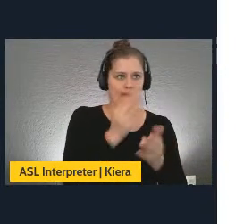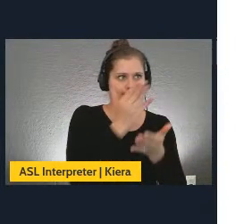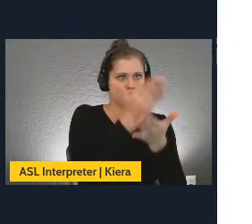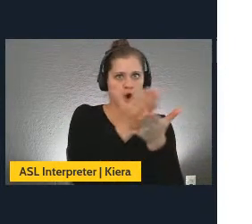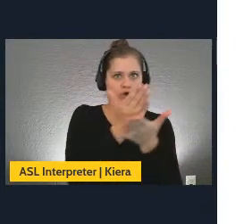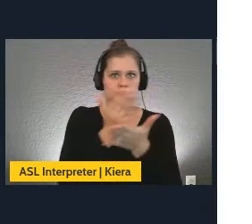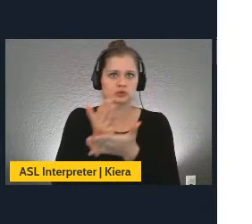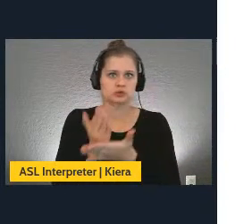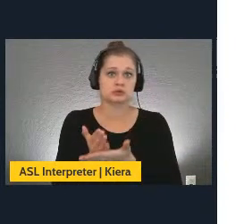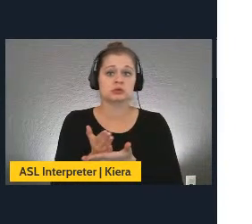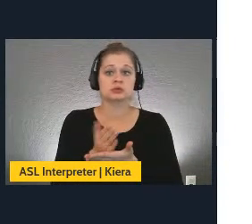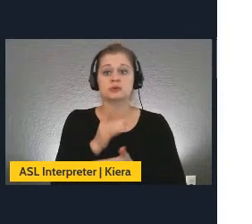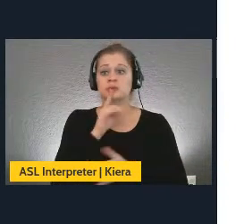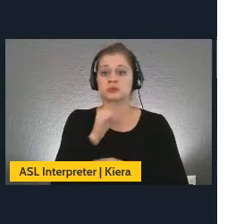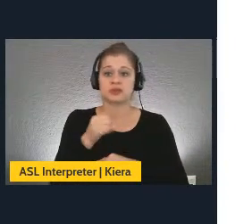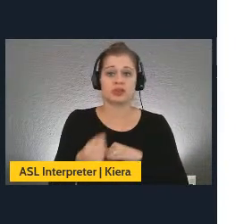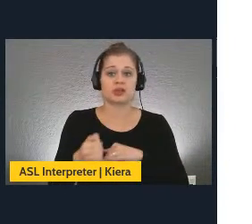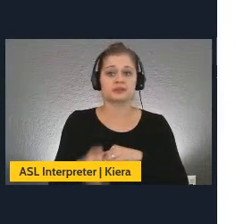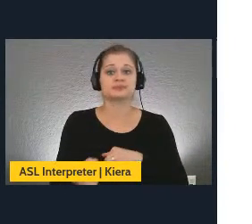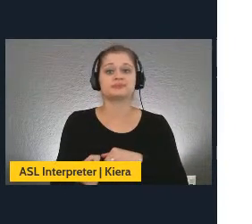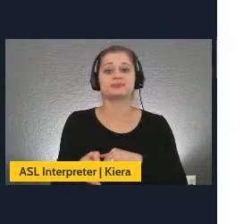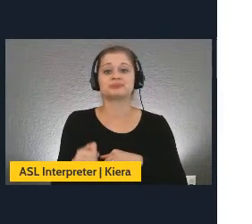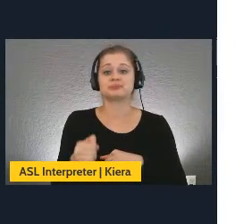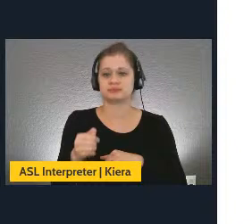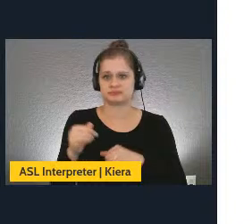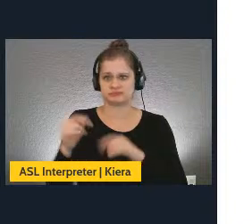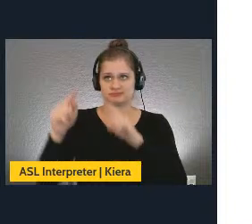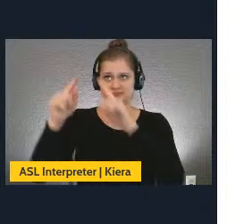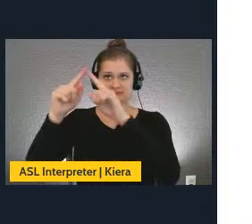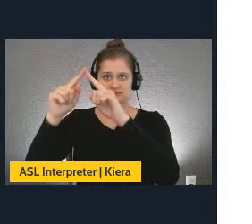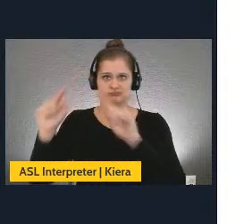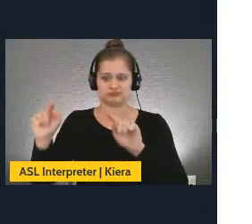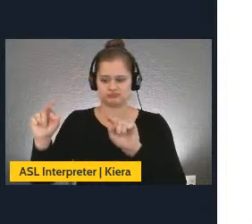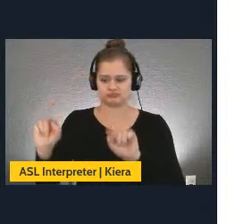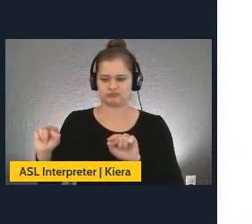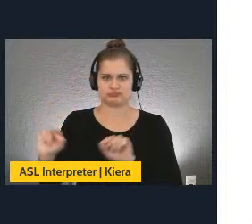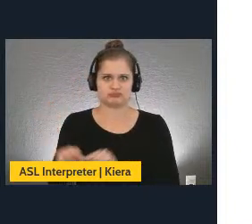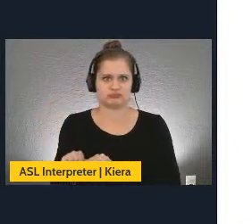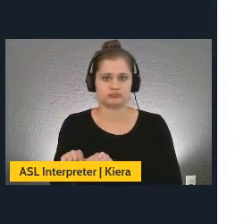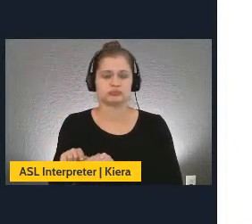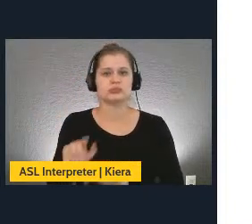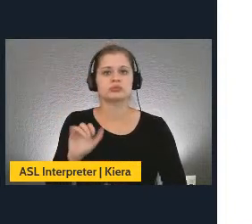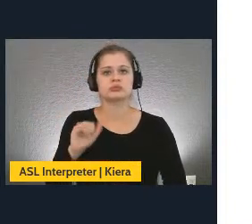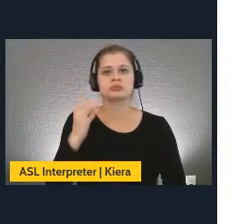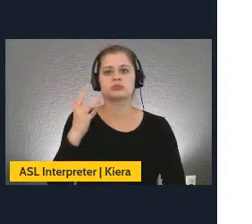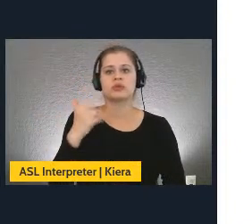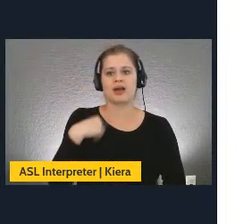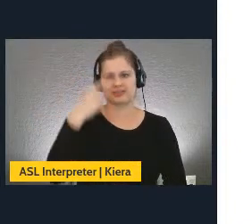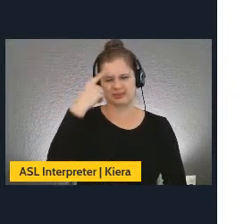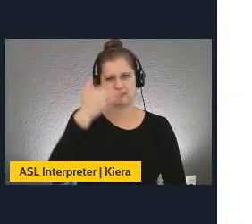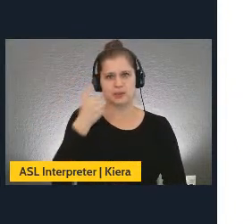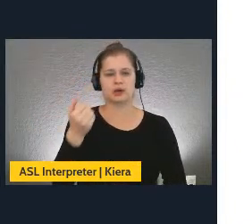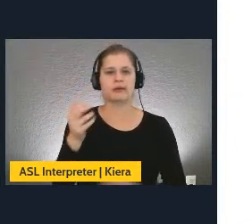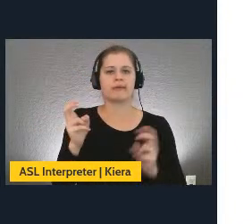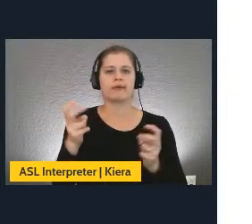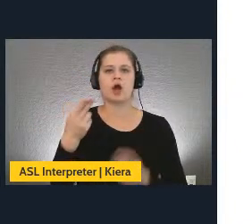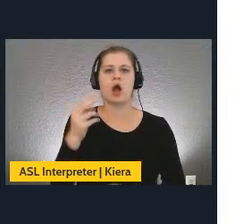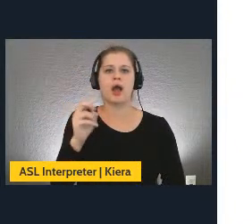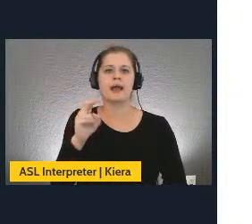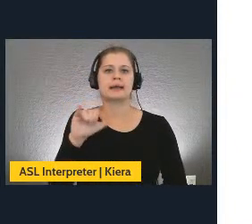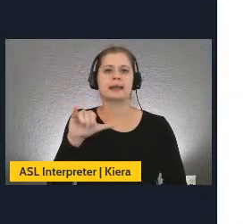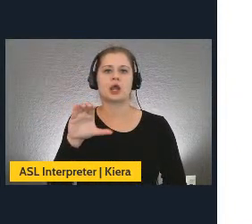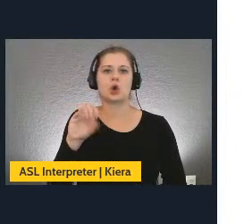like all the arrows here. So this is why I think something like the testing honeycomb, where integration tests are the main